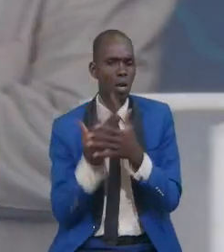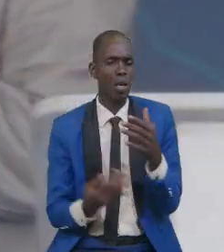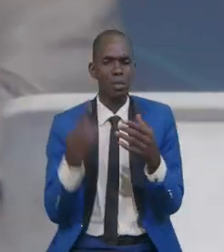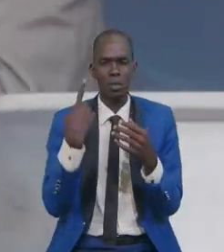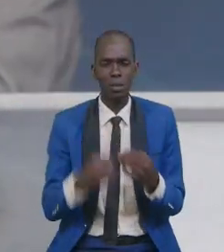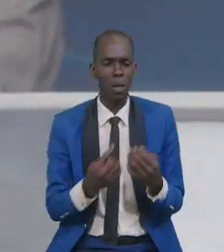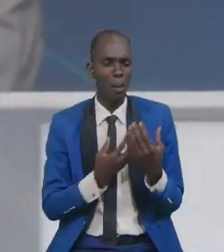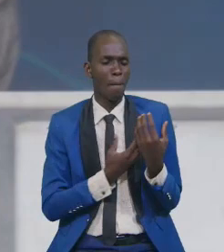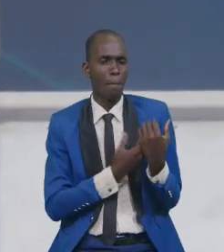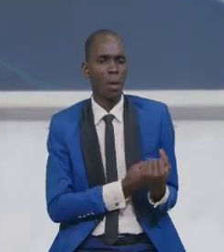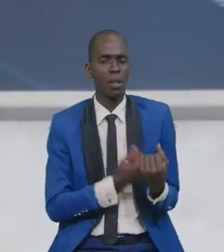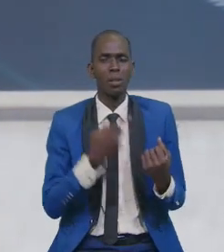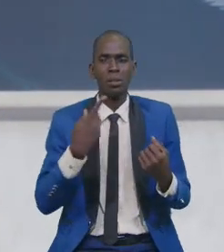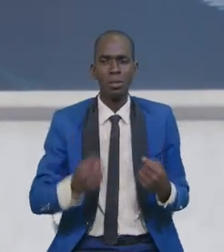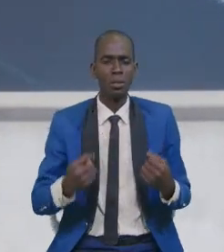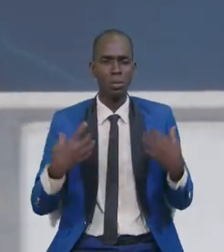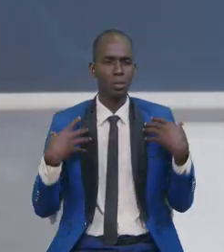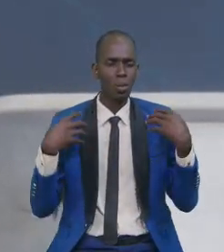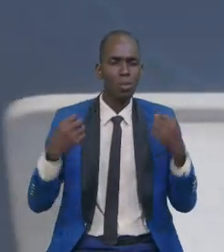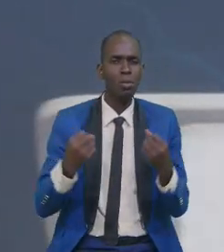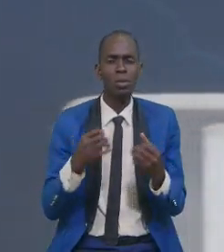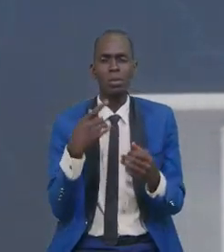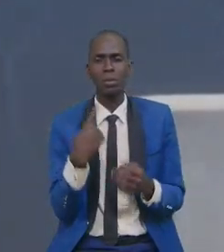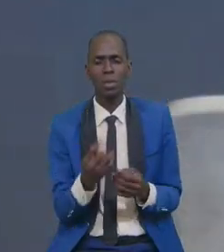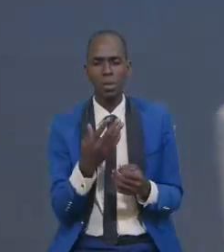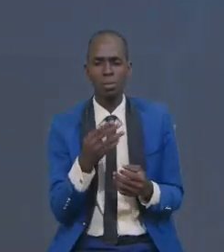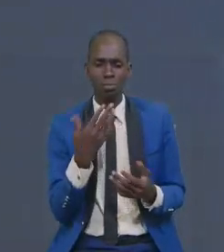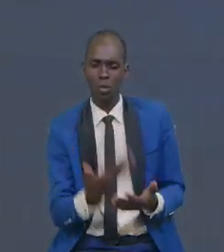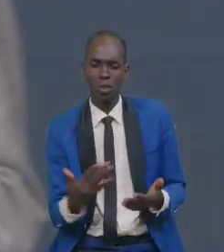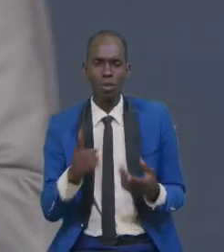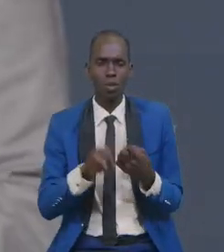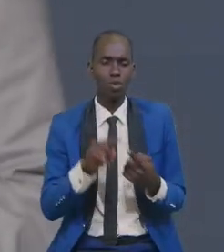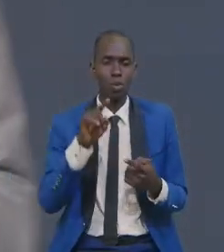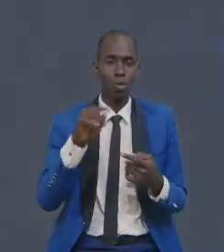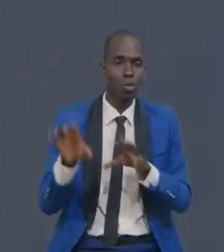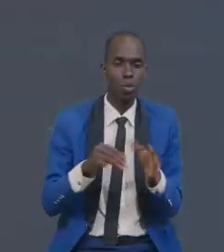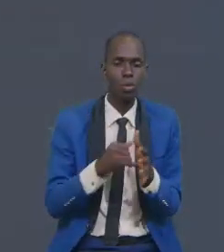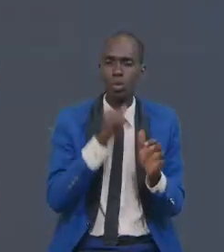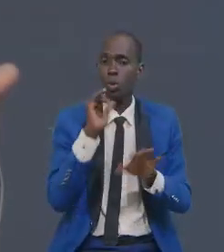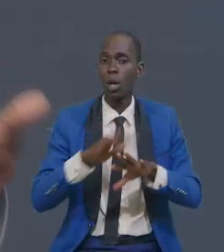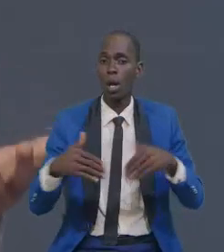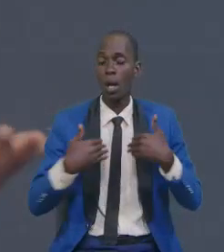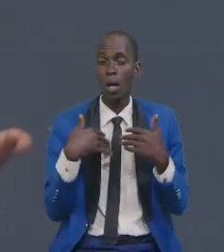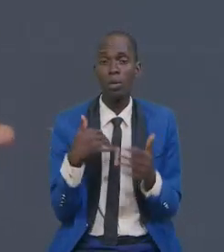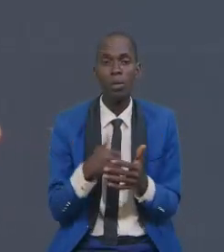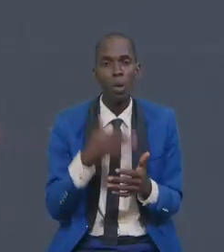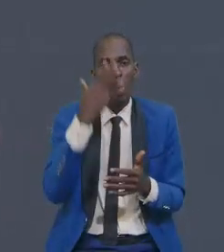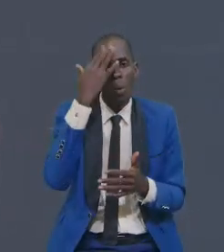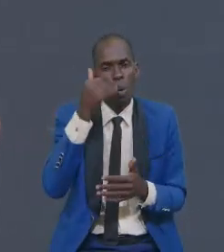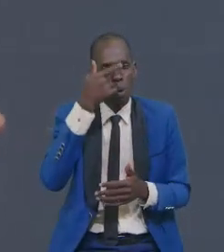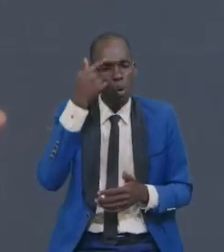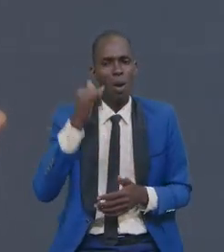the resources I should have, I do not have them because I am